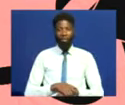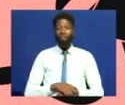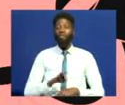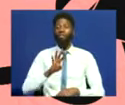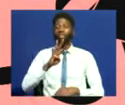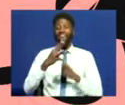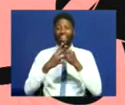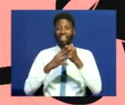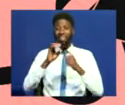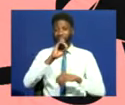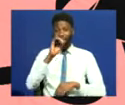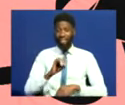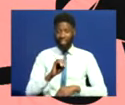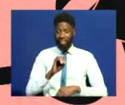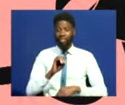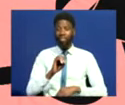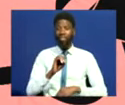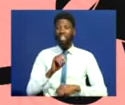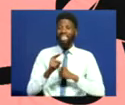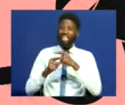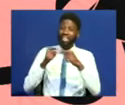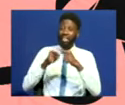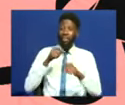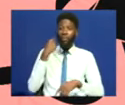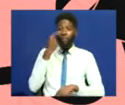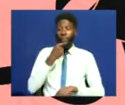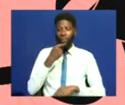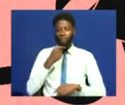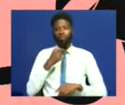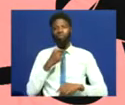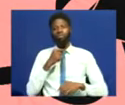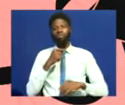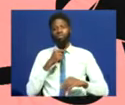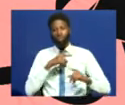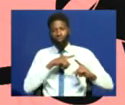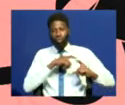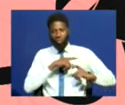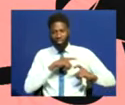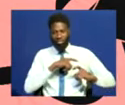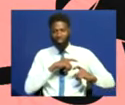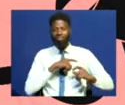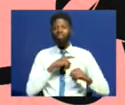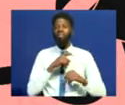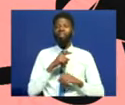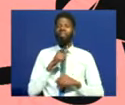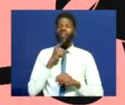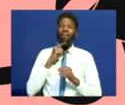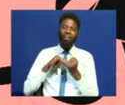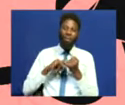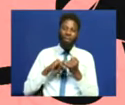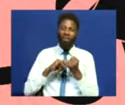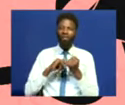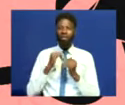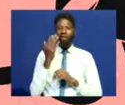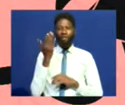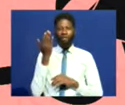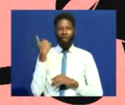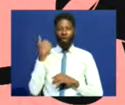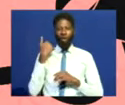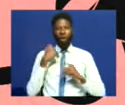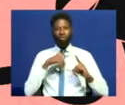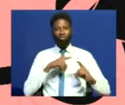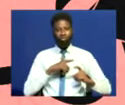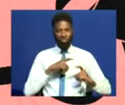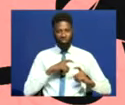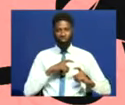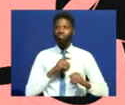by either their boyfriends, husbands, and former lovers, and 51% were killed by criminal gangs and